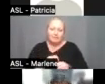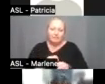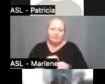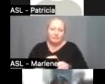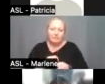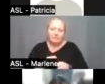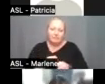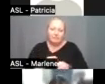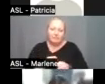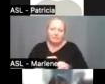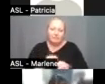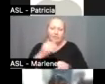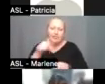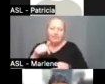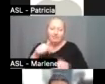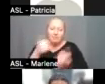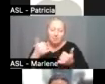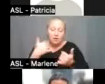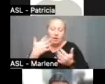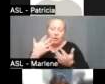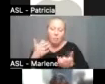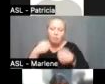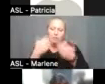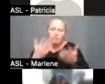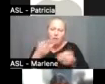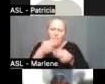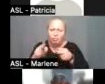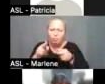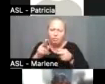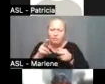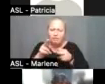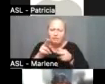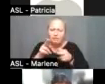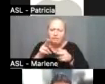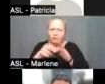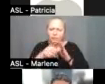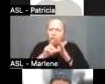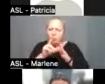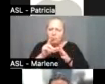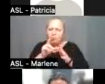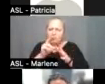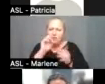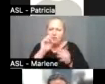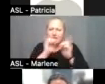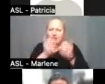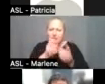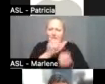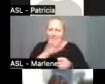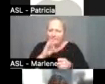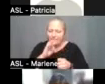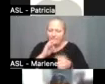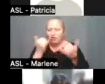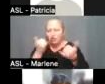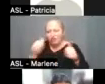so this evening i would like to just provide a brief overview of the district staffing some of the the current